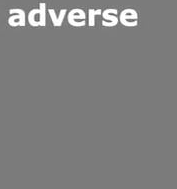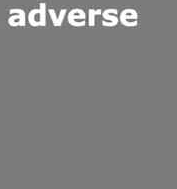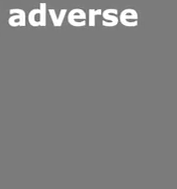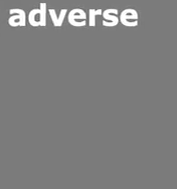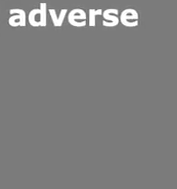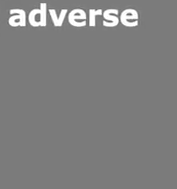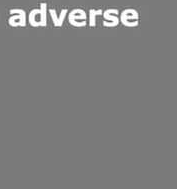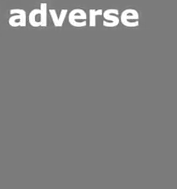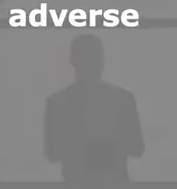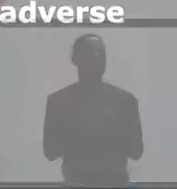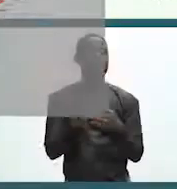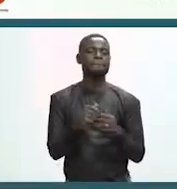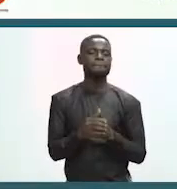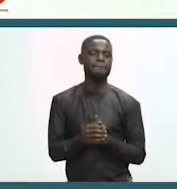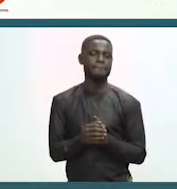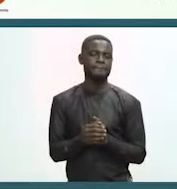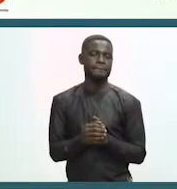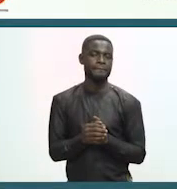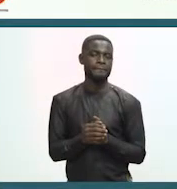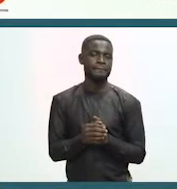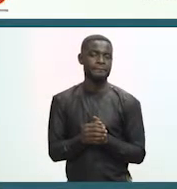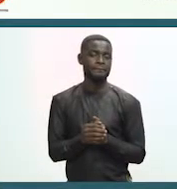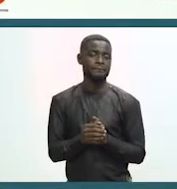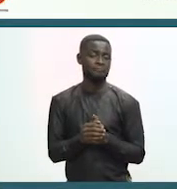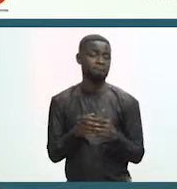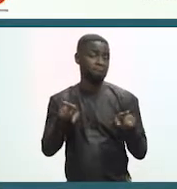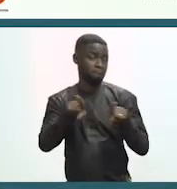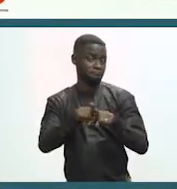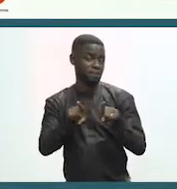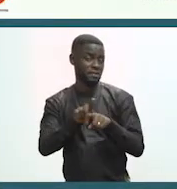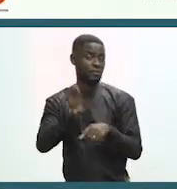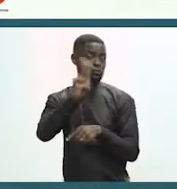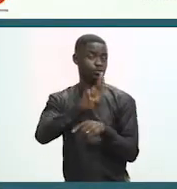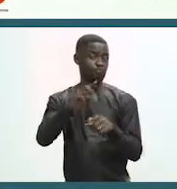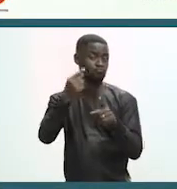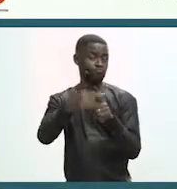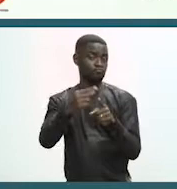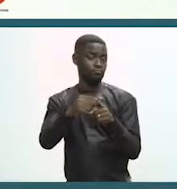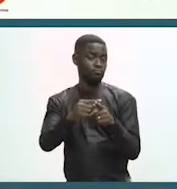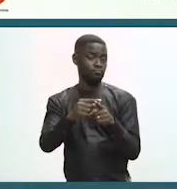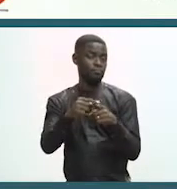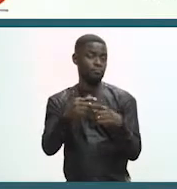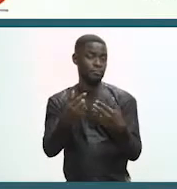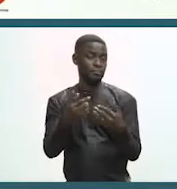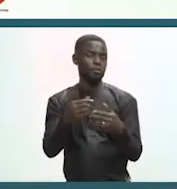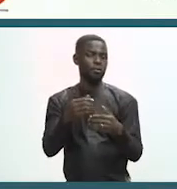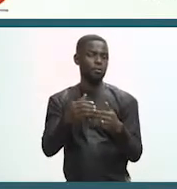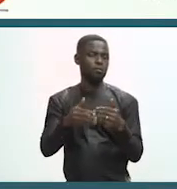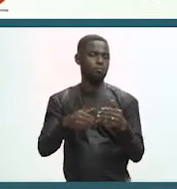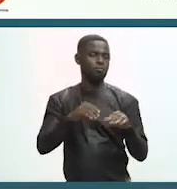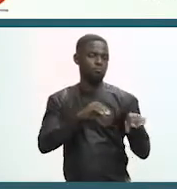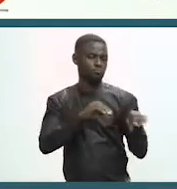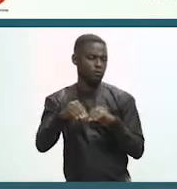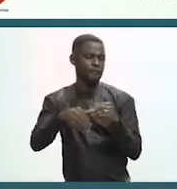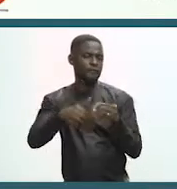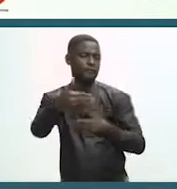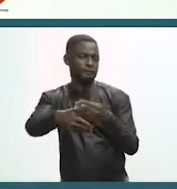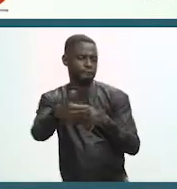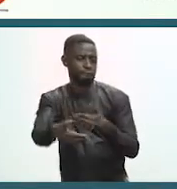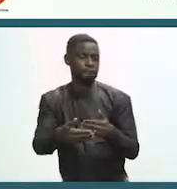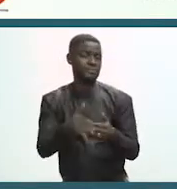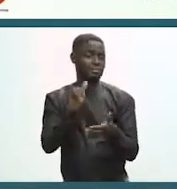adverse circumstances. We also use the term bouncing forward. That